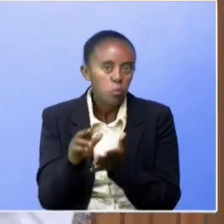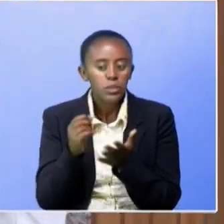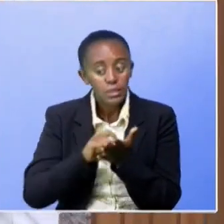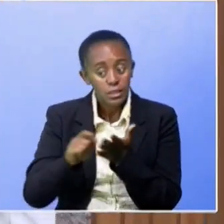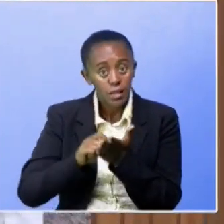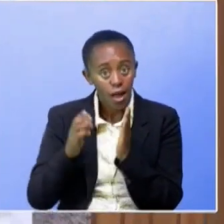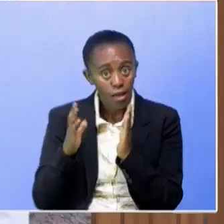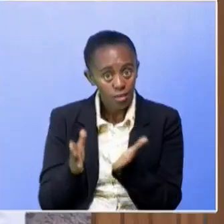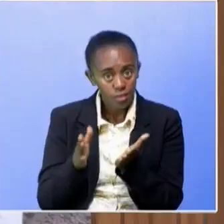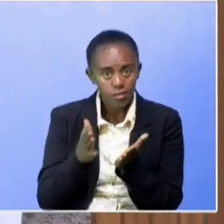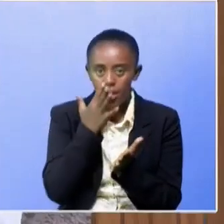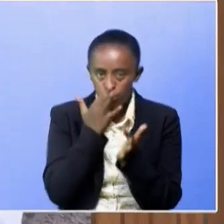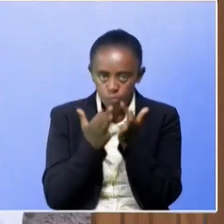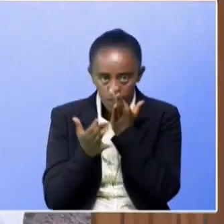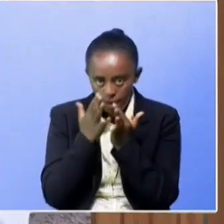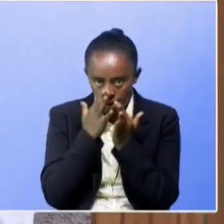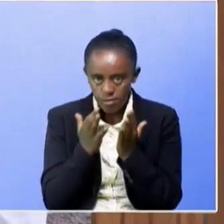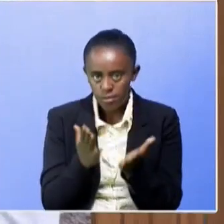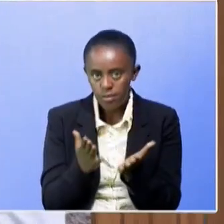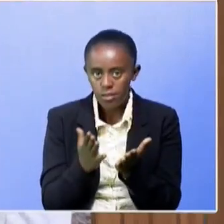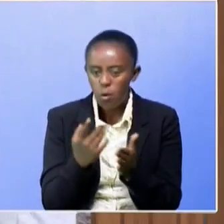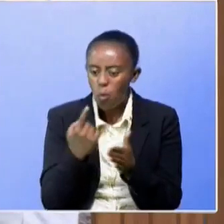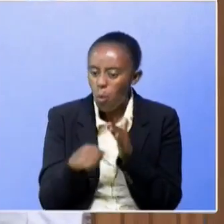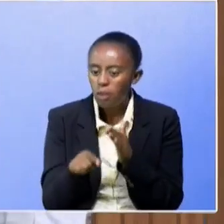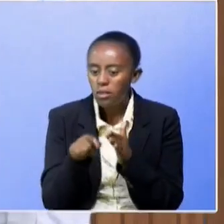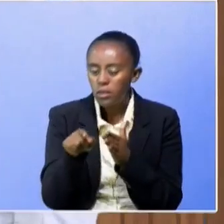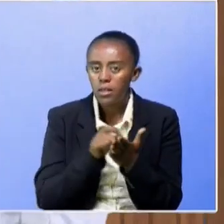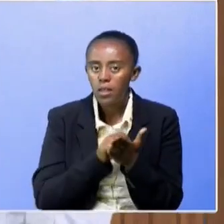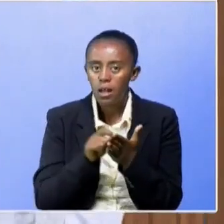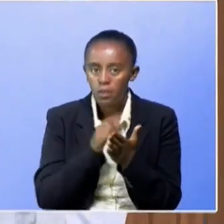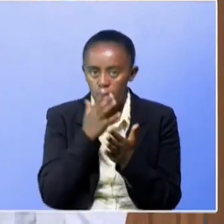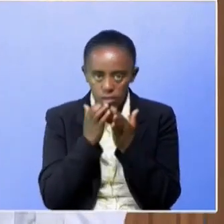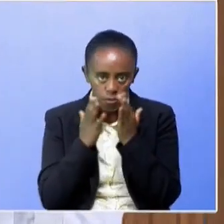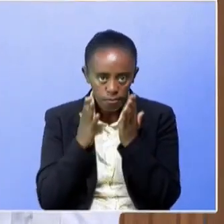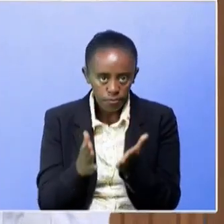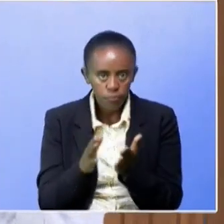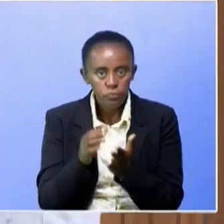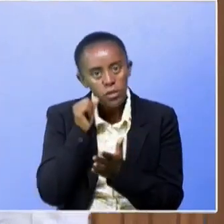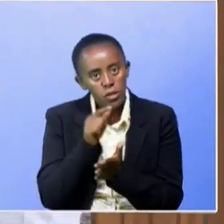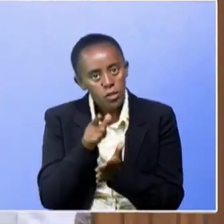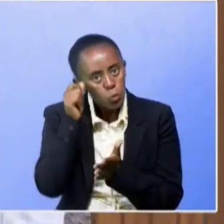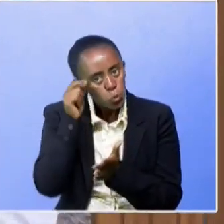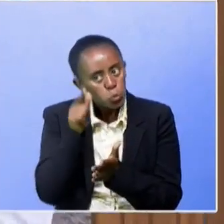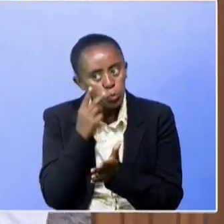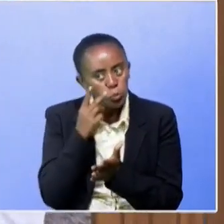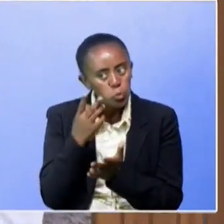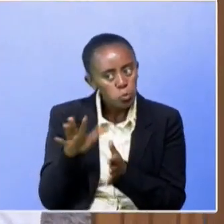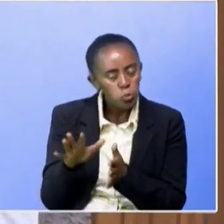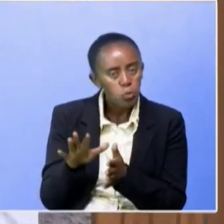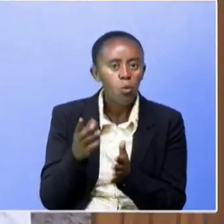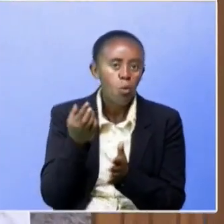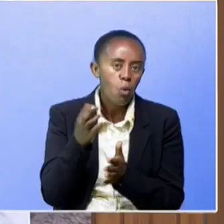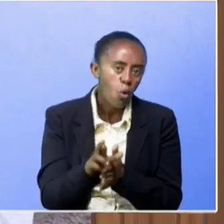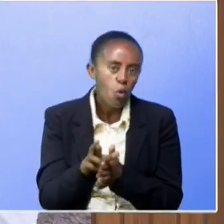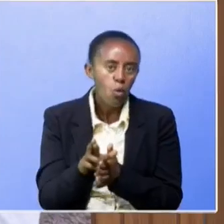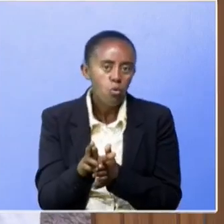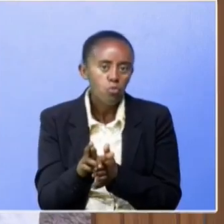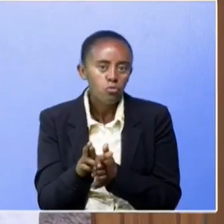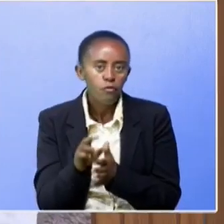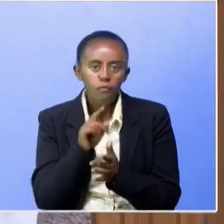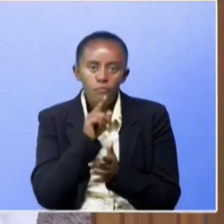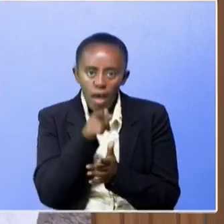writer's experience. What the writer experienced, what he or she saw or felt